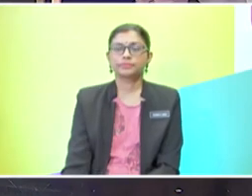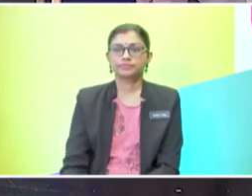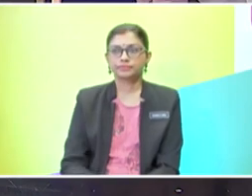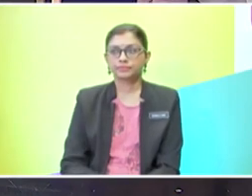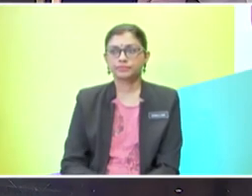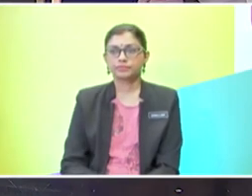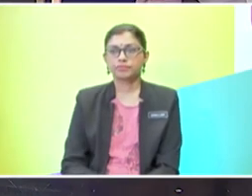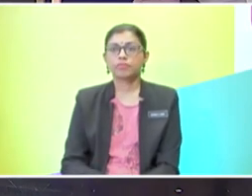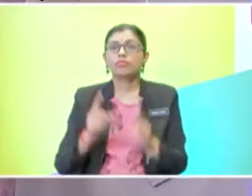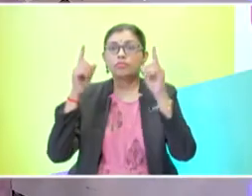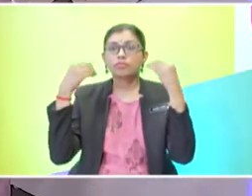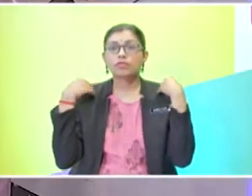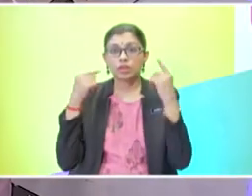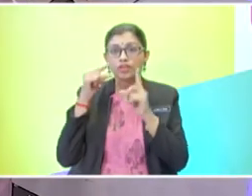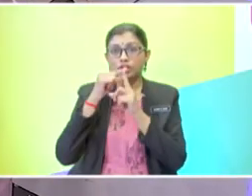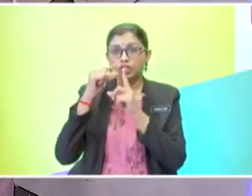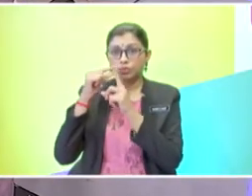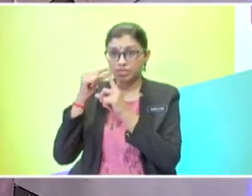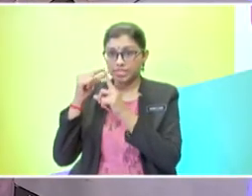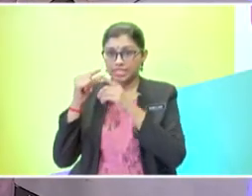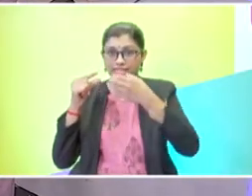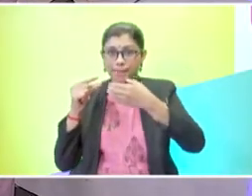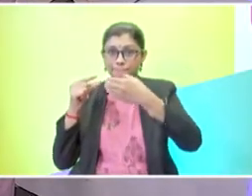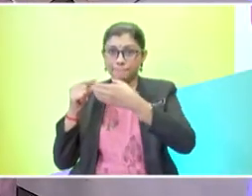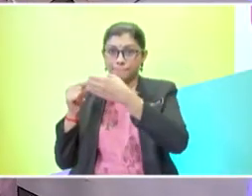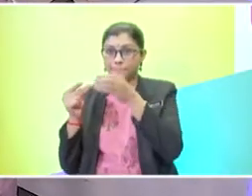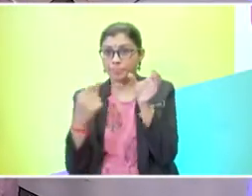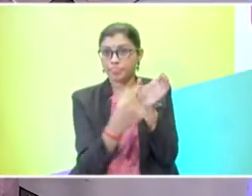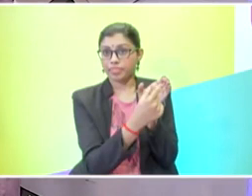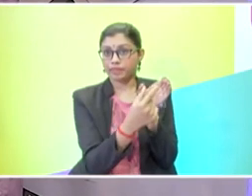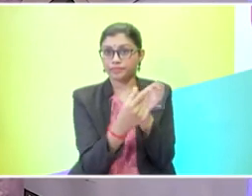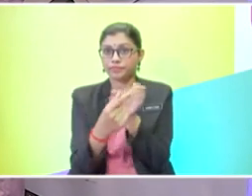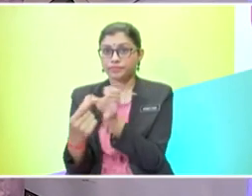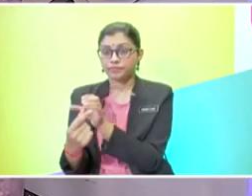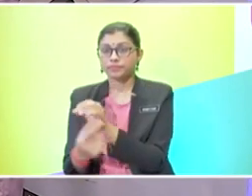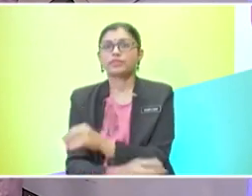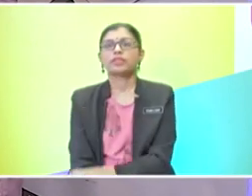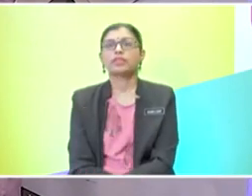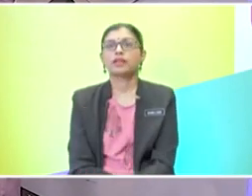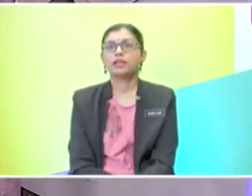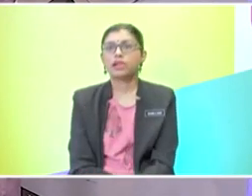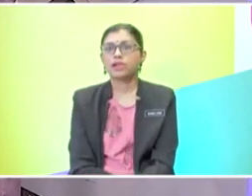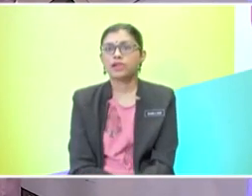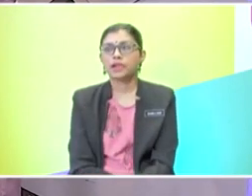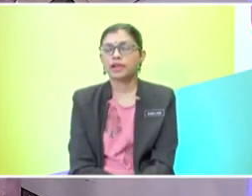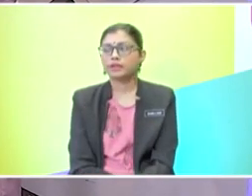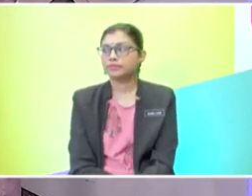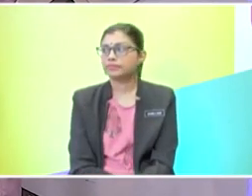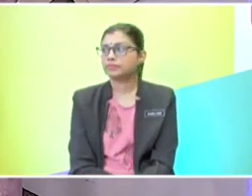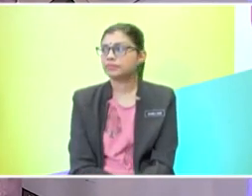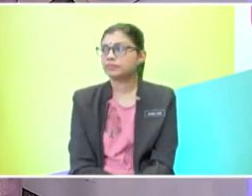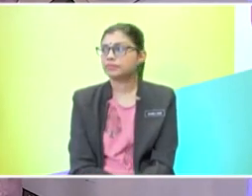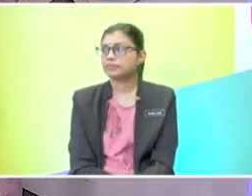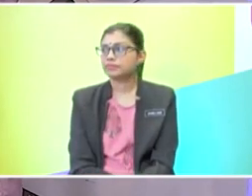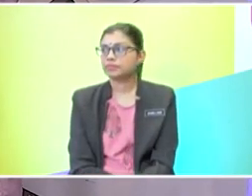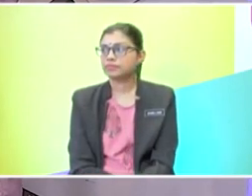see the terms over here? Yes, we have. Okay, all the 14 terms that I introduced. Mm-hmm. Okay, this is the definition. Okay. Now, I want you to